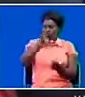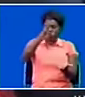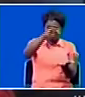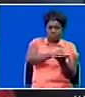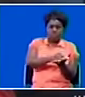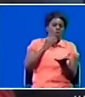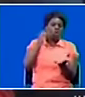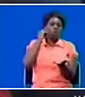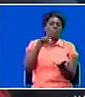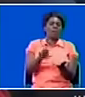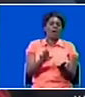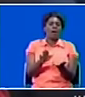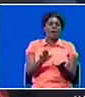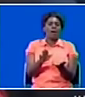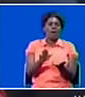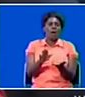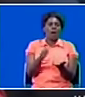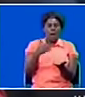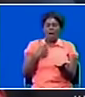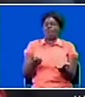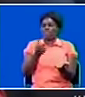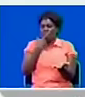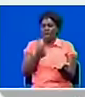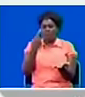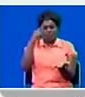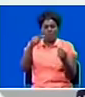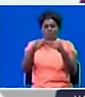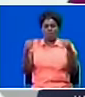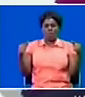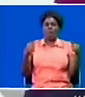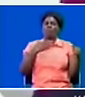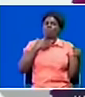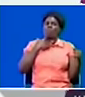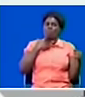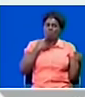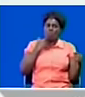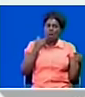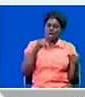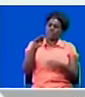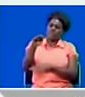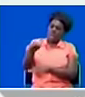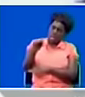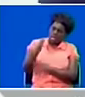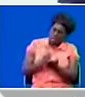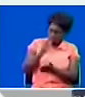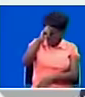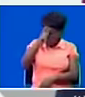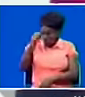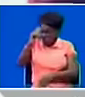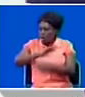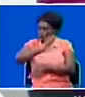stronghold for decades, he had the medicine for the rebels. Na mimi nataka niwaombe kwa heshima. Wale